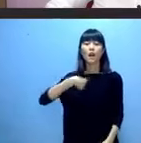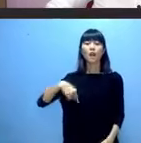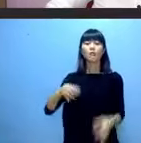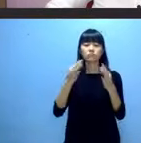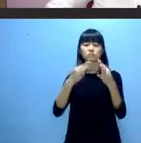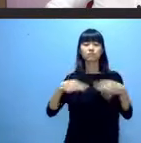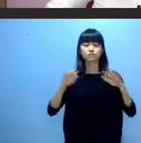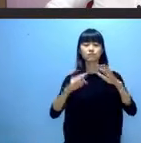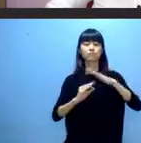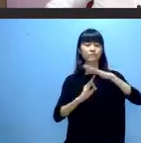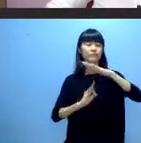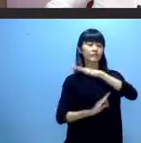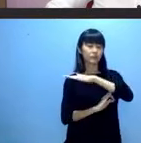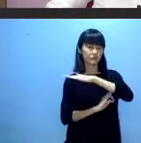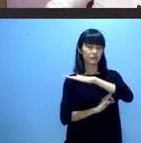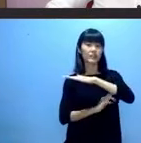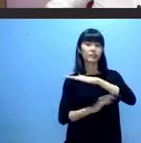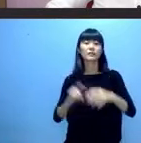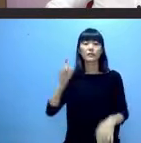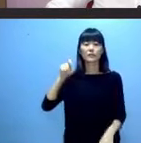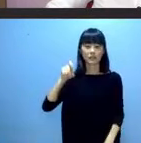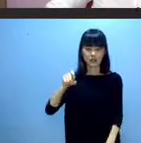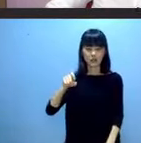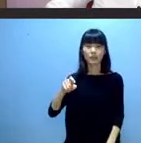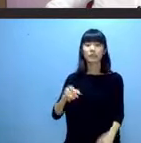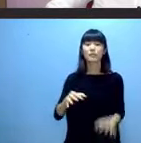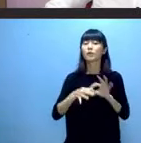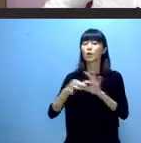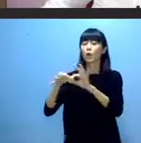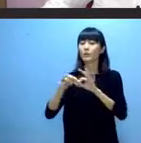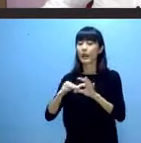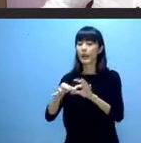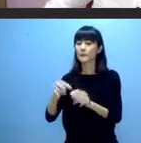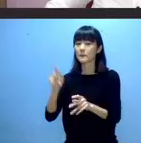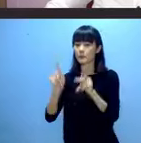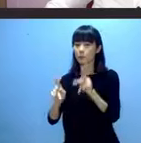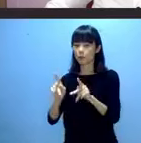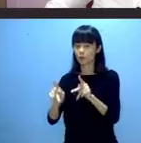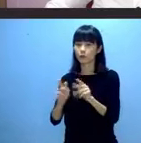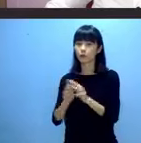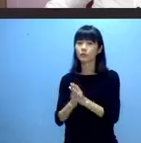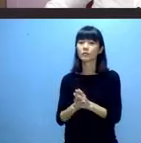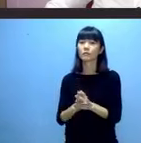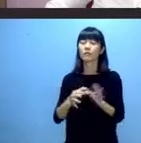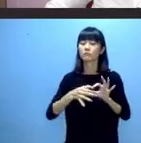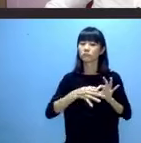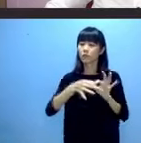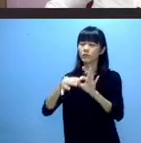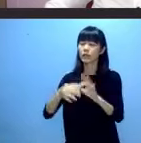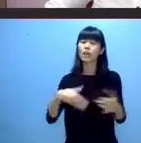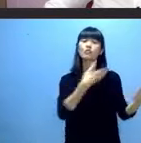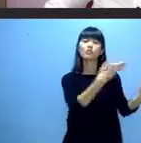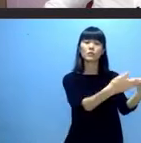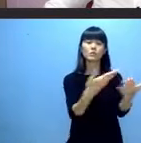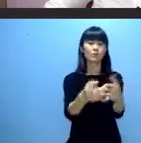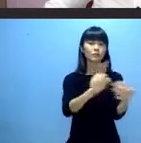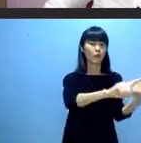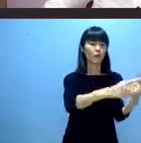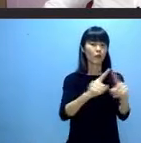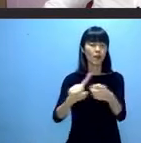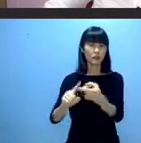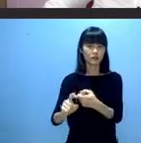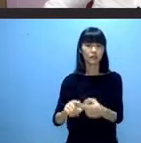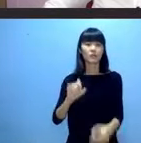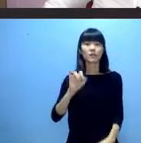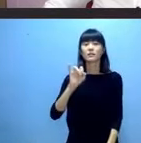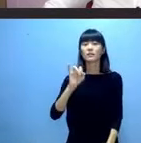to belong, you know, the need to connect with people. So reach out to friends, right? And of course, if things really